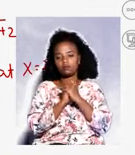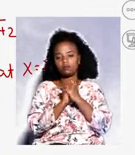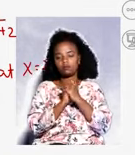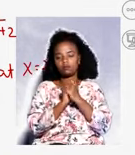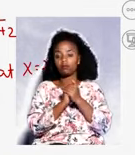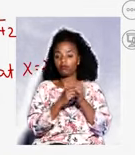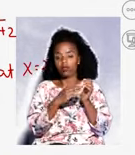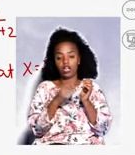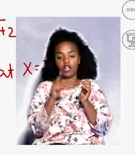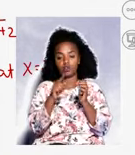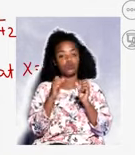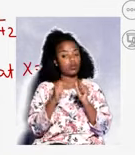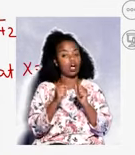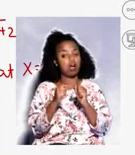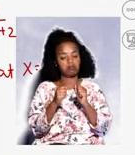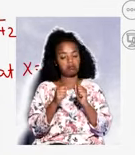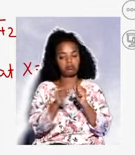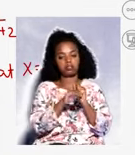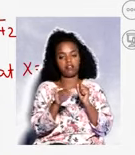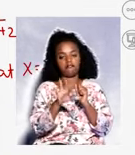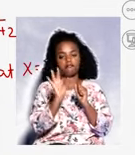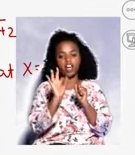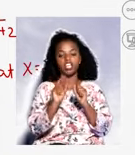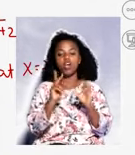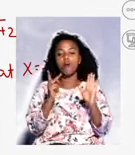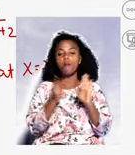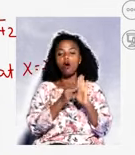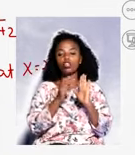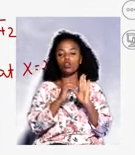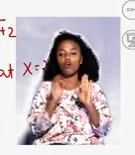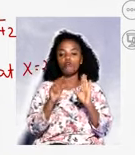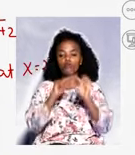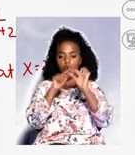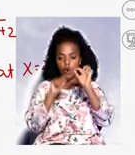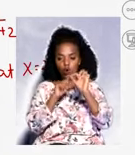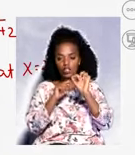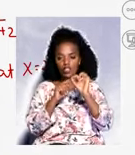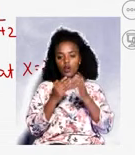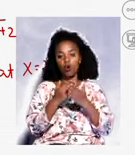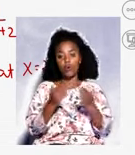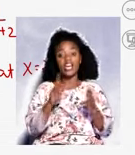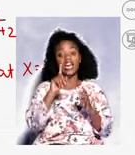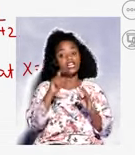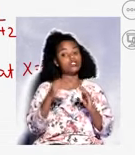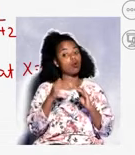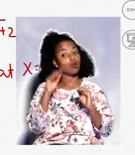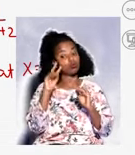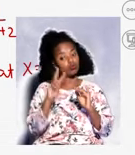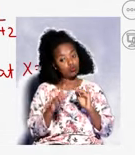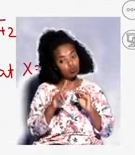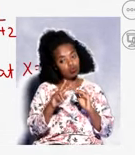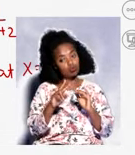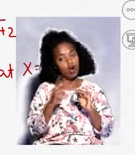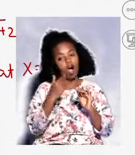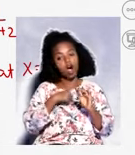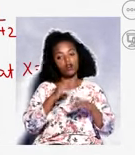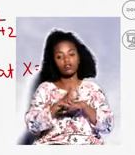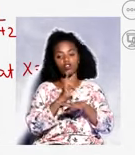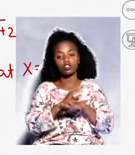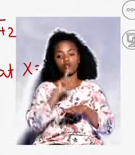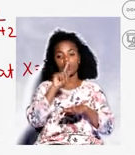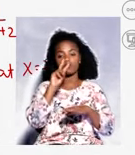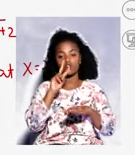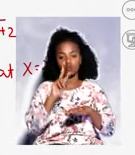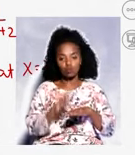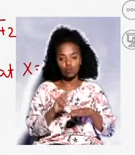And you can also find the point of hole when x is 2. Our function is 1 over 2 plus 1